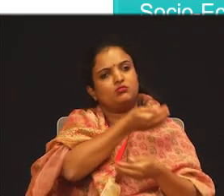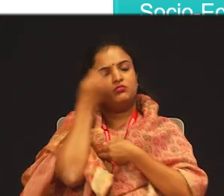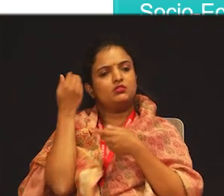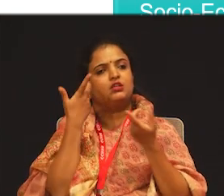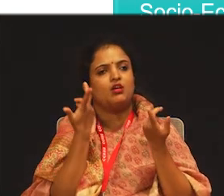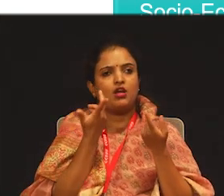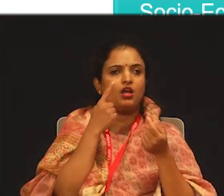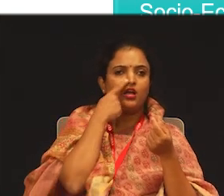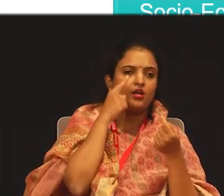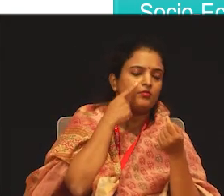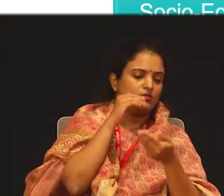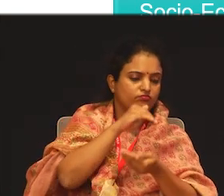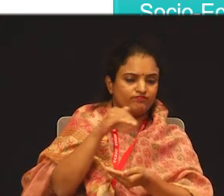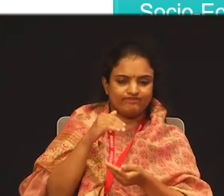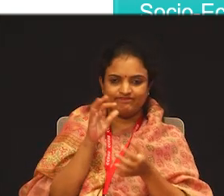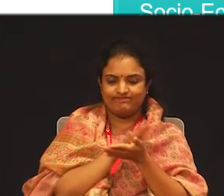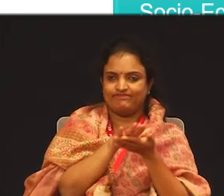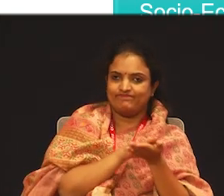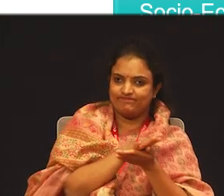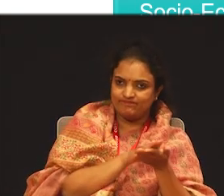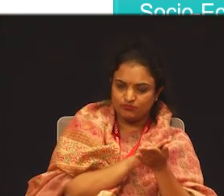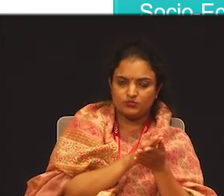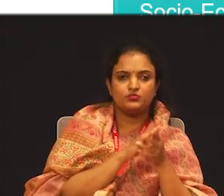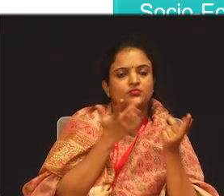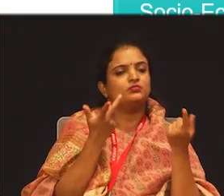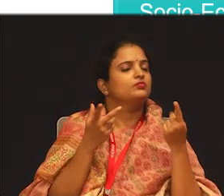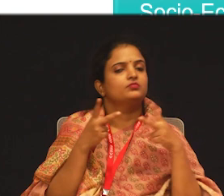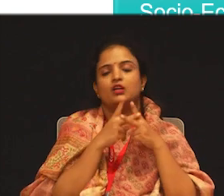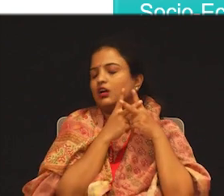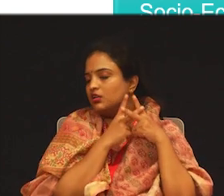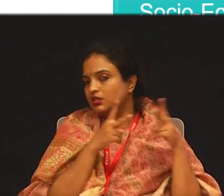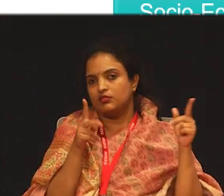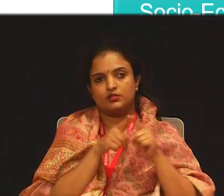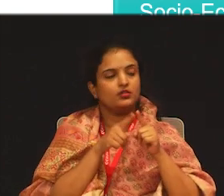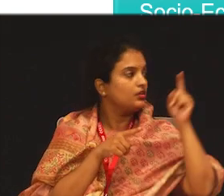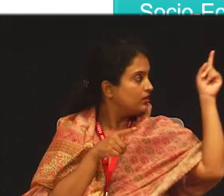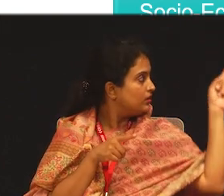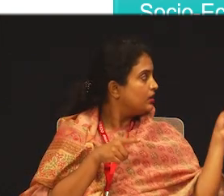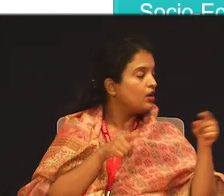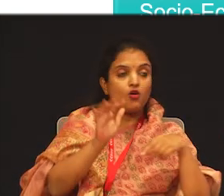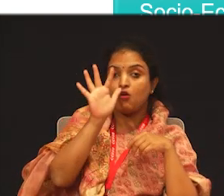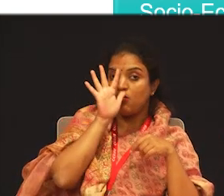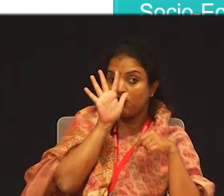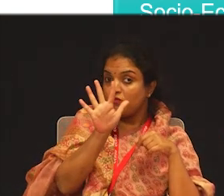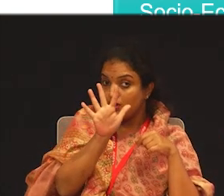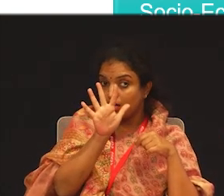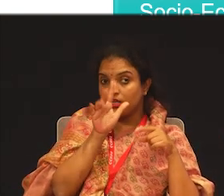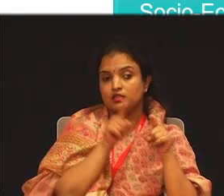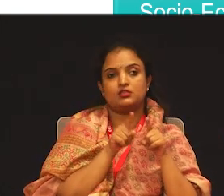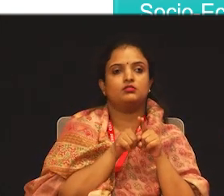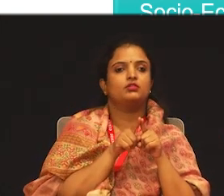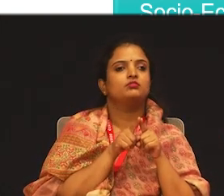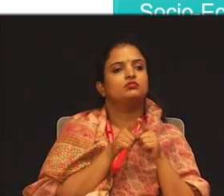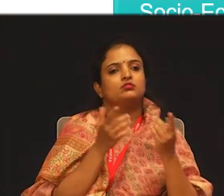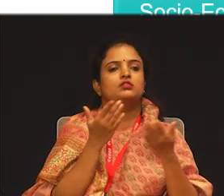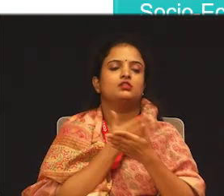orphans including child beggars in urban areas, and the urban poor. And the fifth identity under SEDGs is